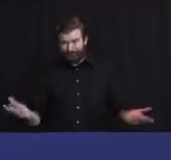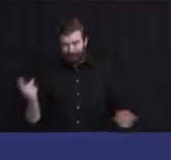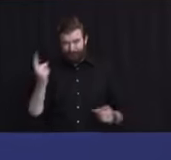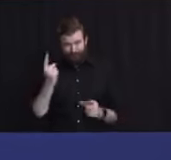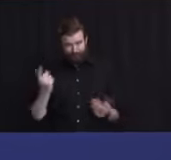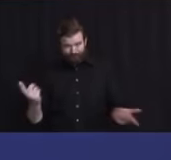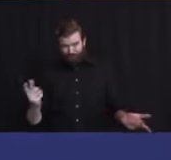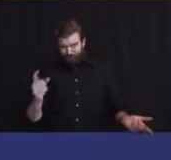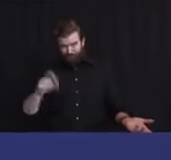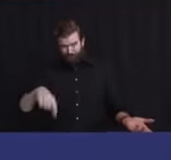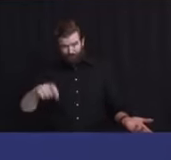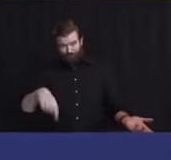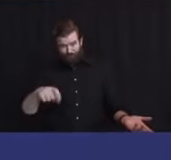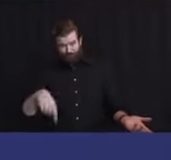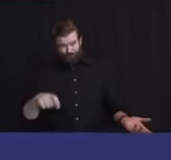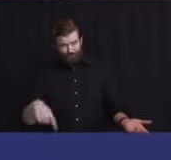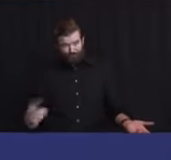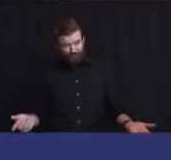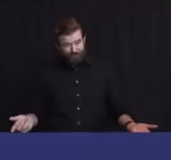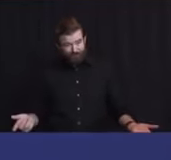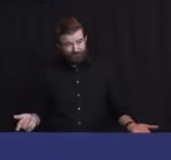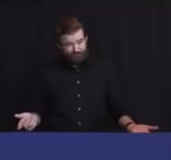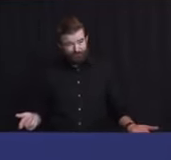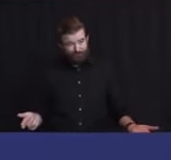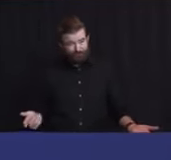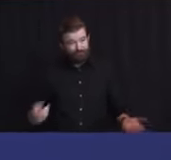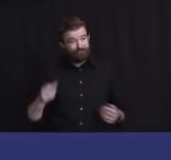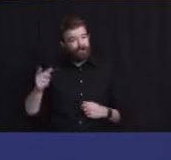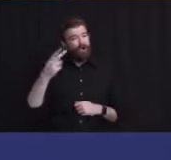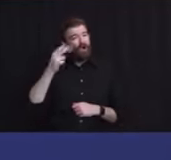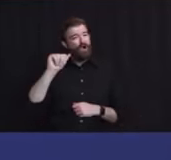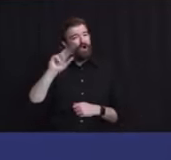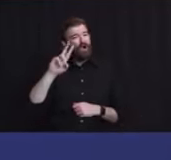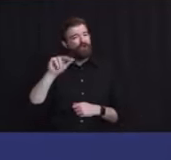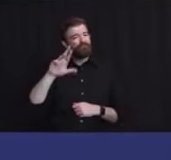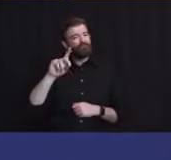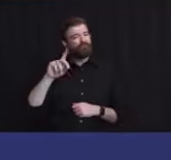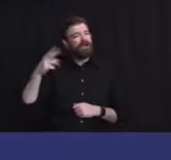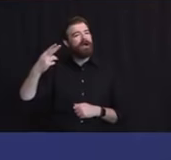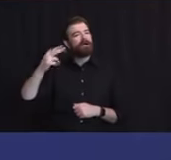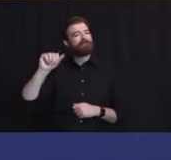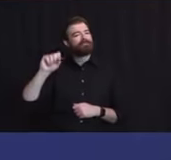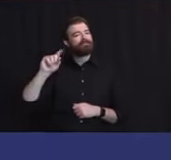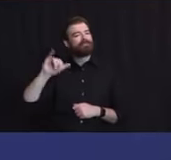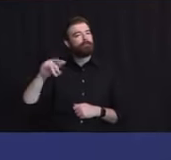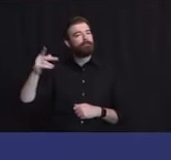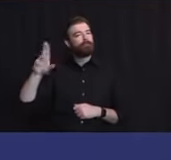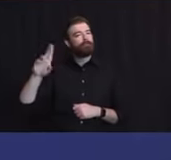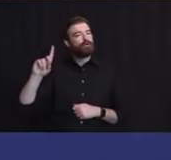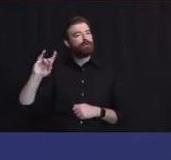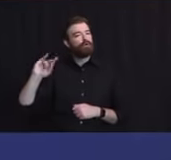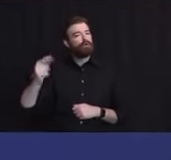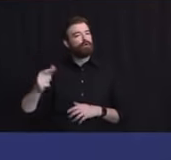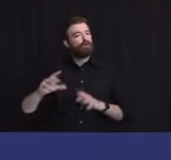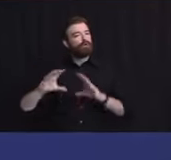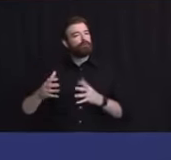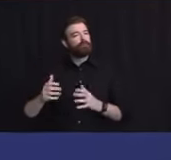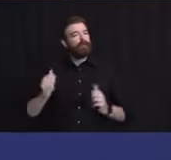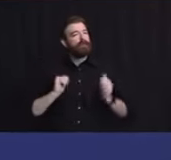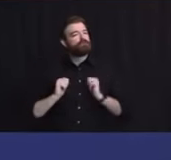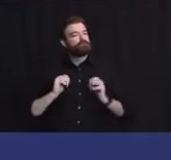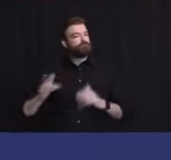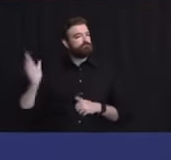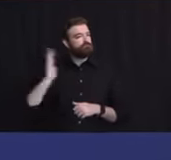Pudding Theatricals at Harvard, which was all male until a couple of years ago, and that's the same statement I made then. It's about time.